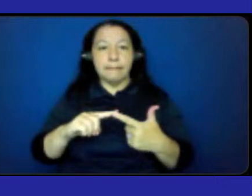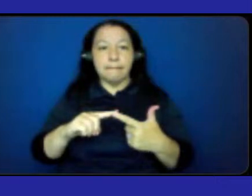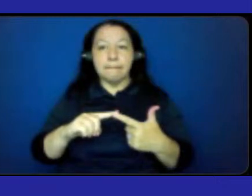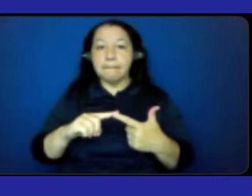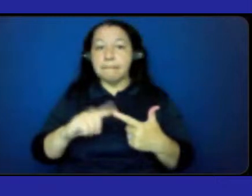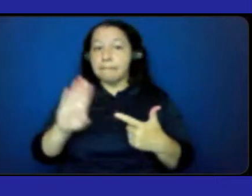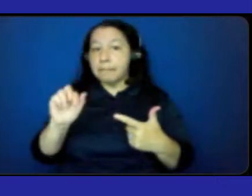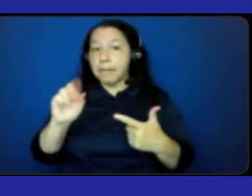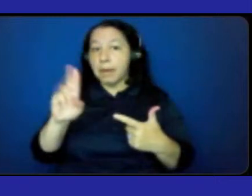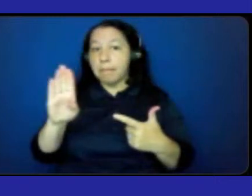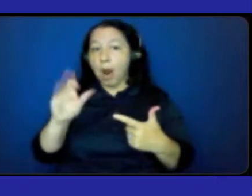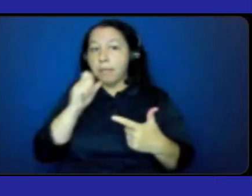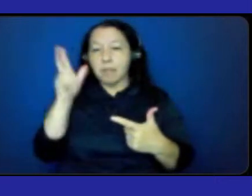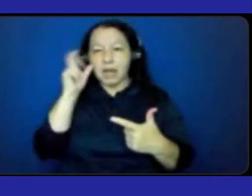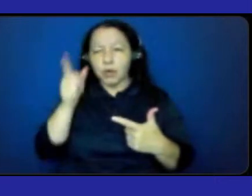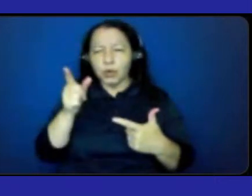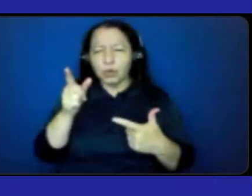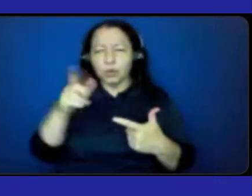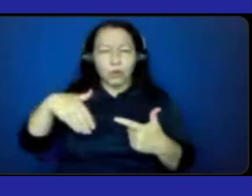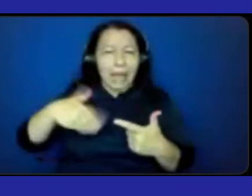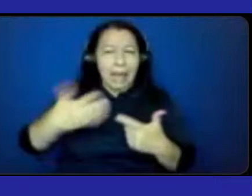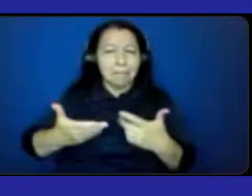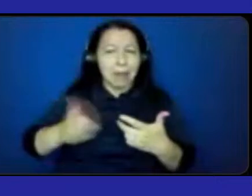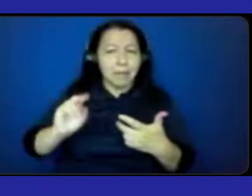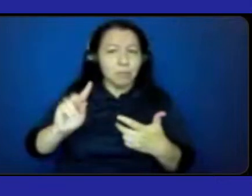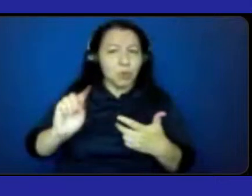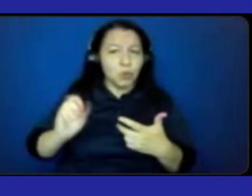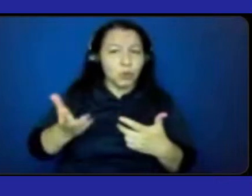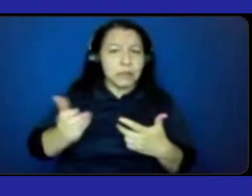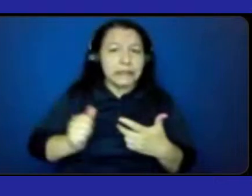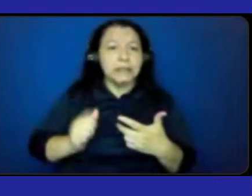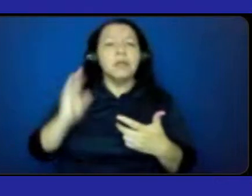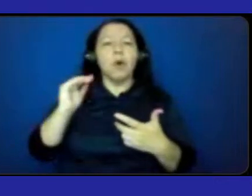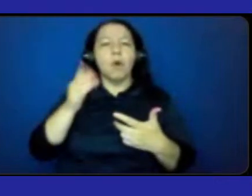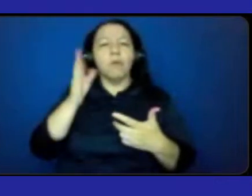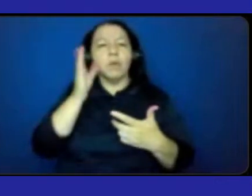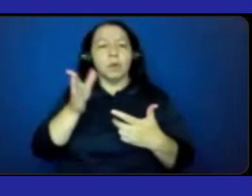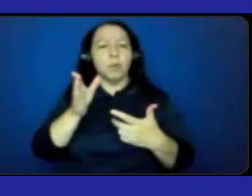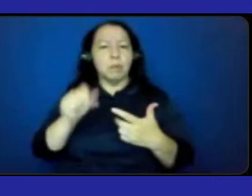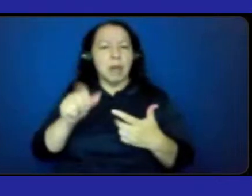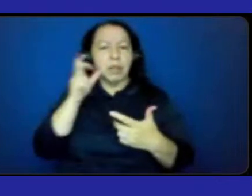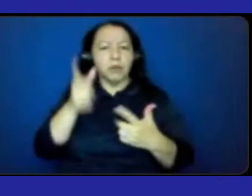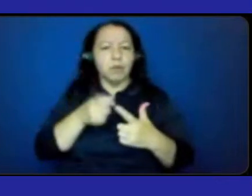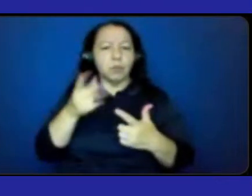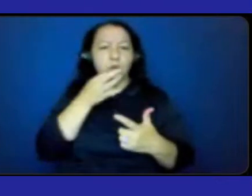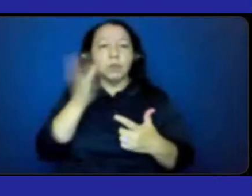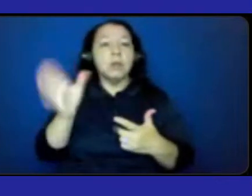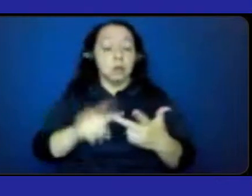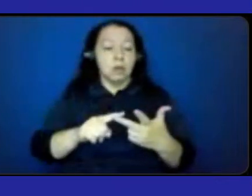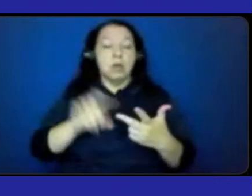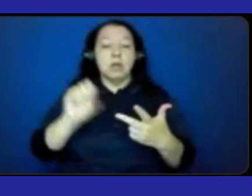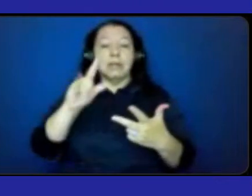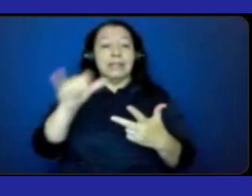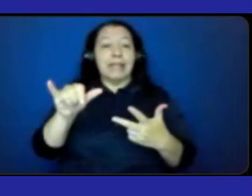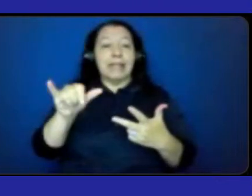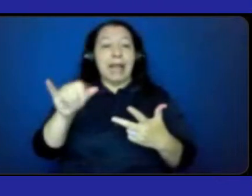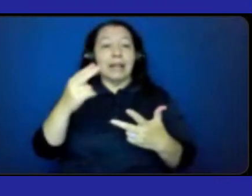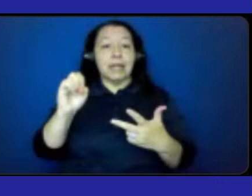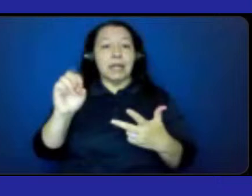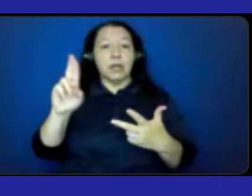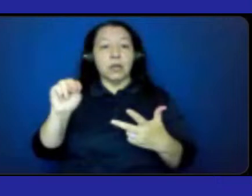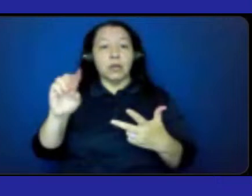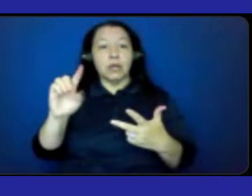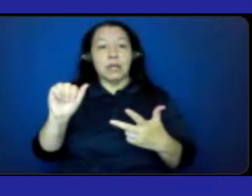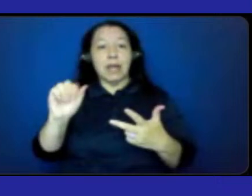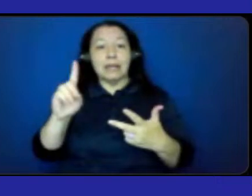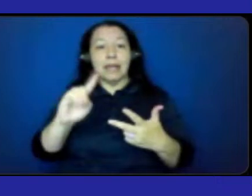Barbara, I'm not hearing you yet, so I'm not sure if you're on mute. Hopefully we'll connect. And Sally Hernandez Pinheiro